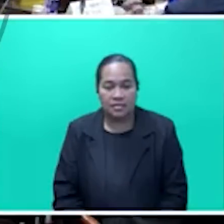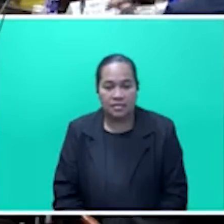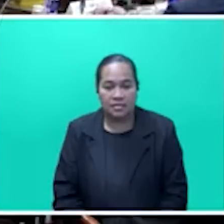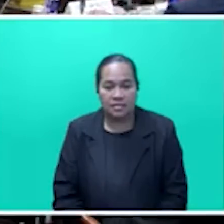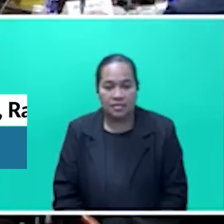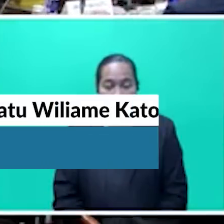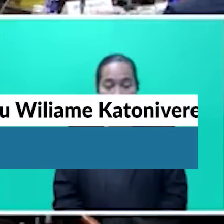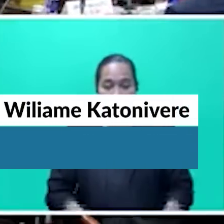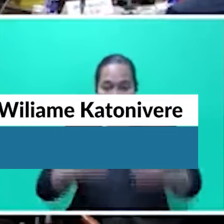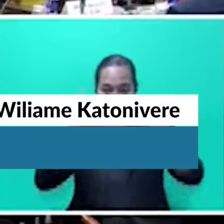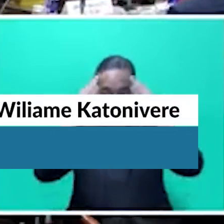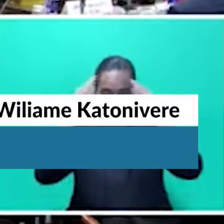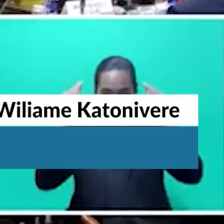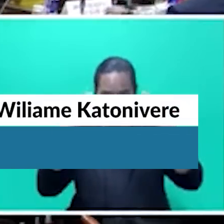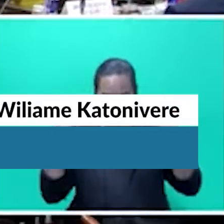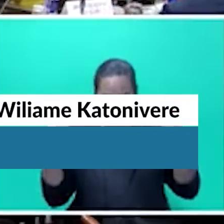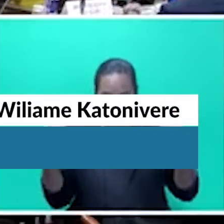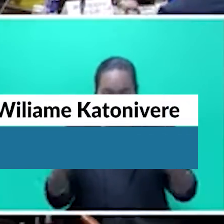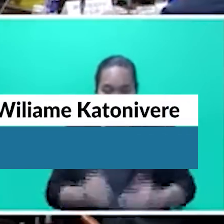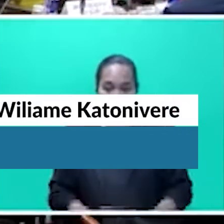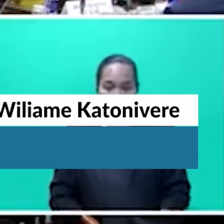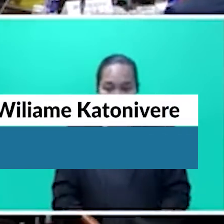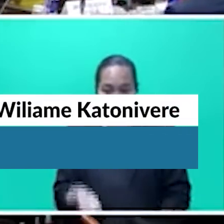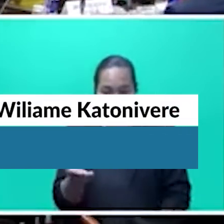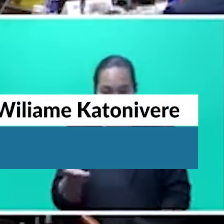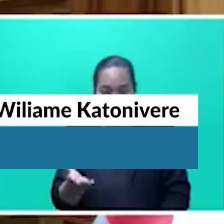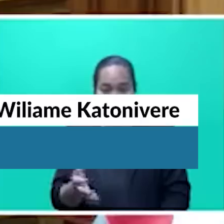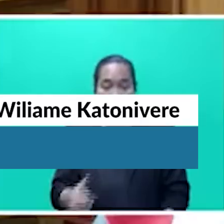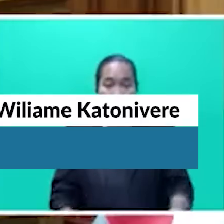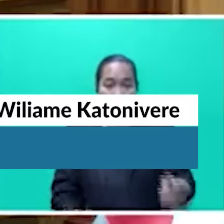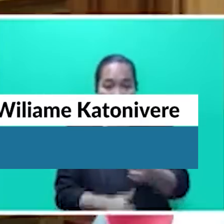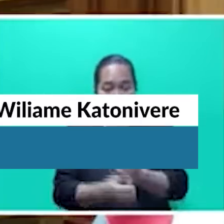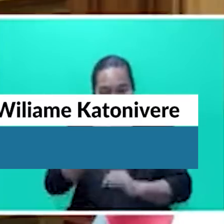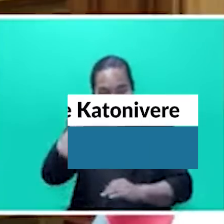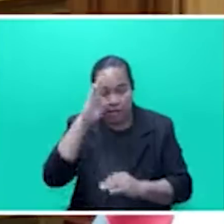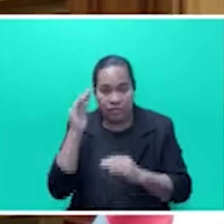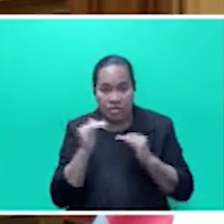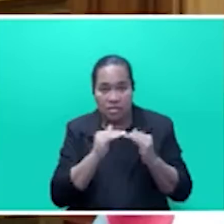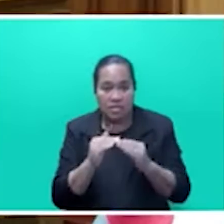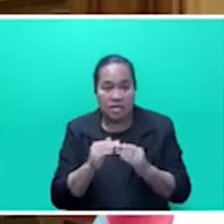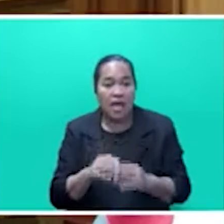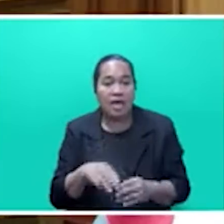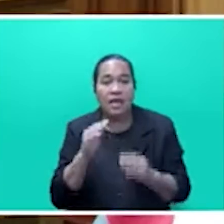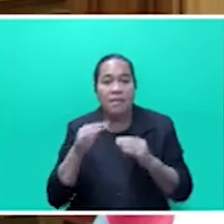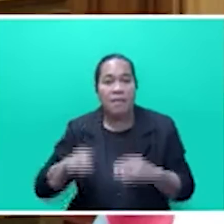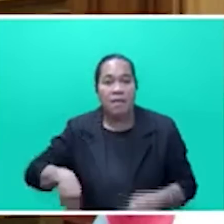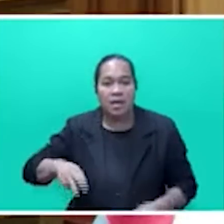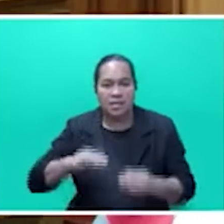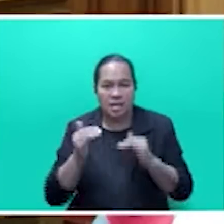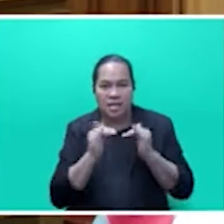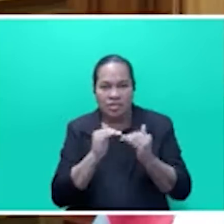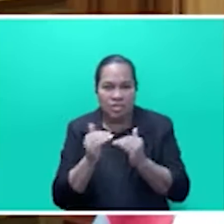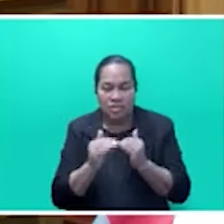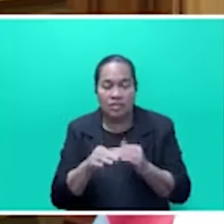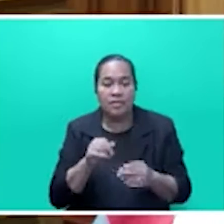Honourable Speaker of Parliament, the Honourable Acting Chief Justice, and Honourable Members of the Judiciary, Honourable